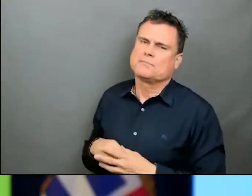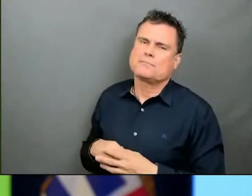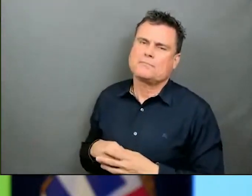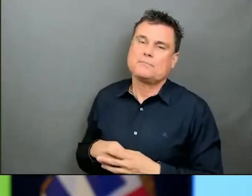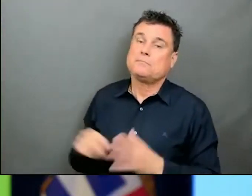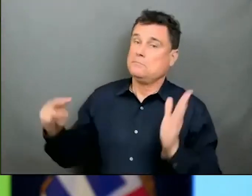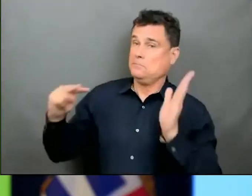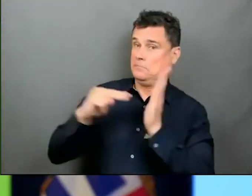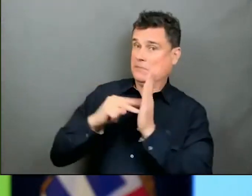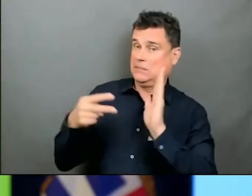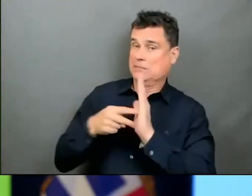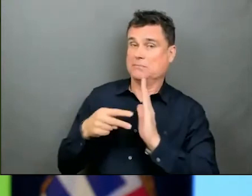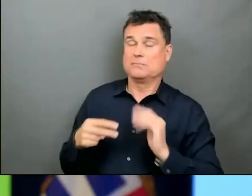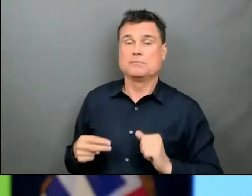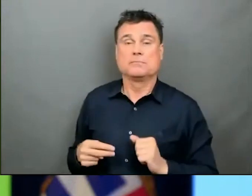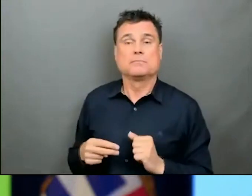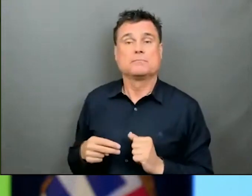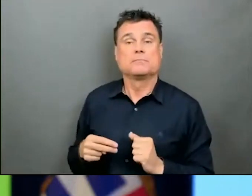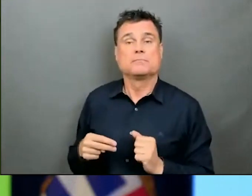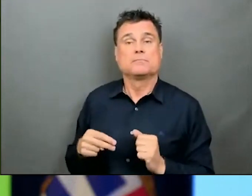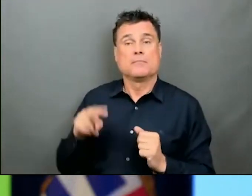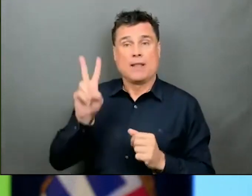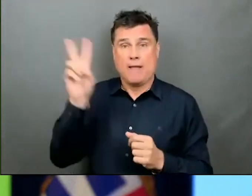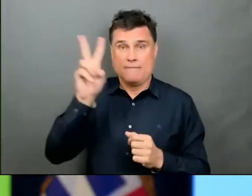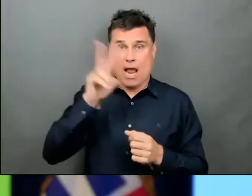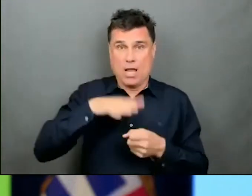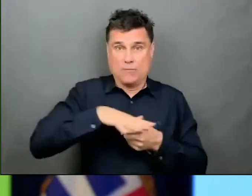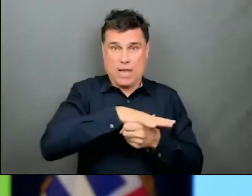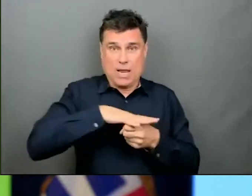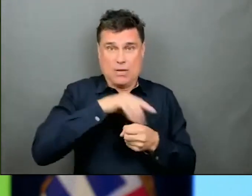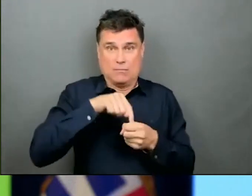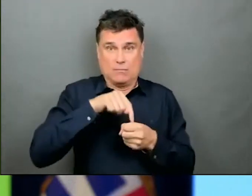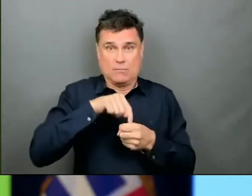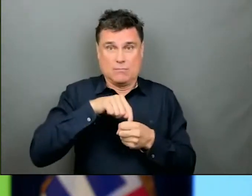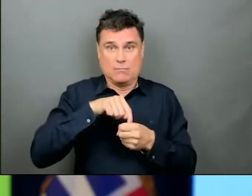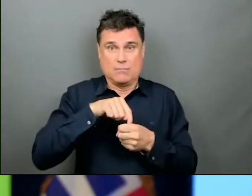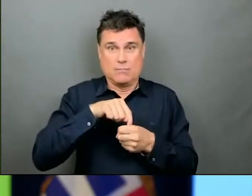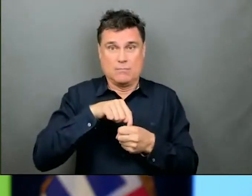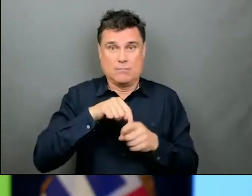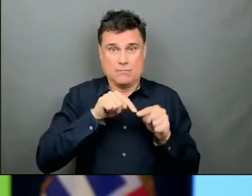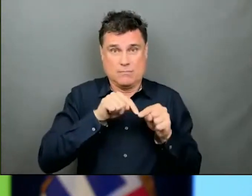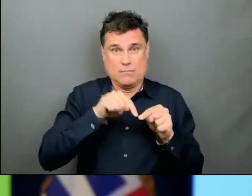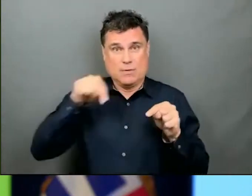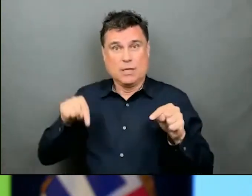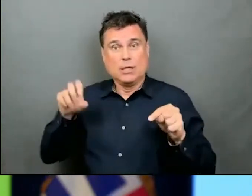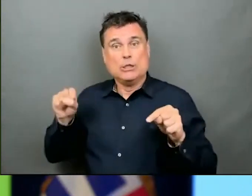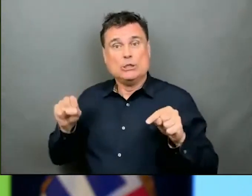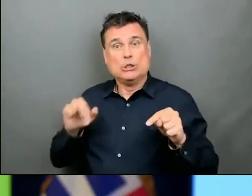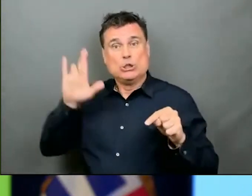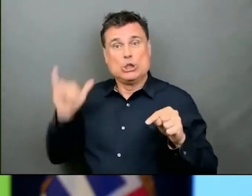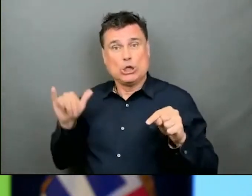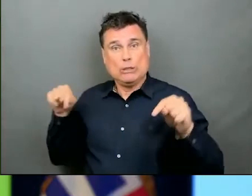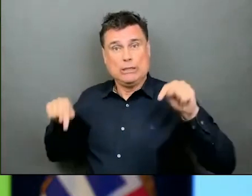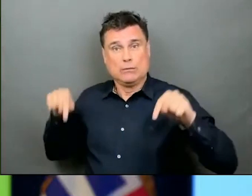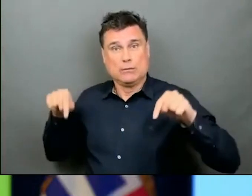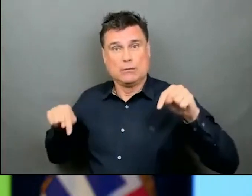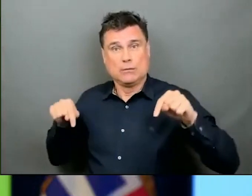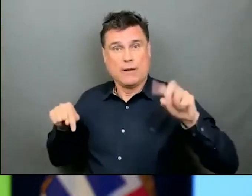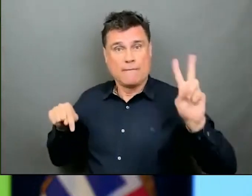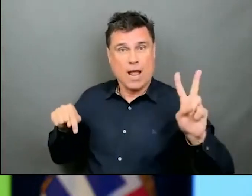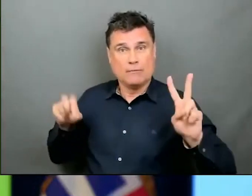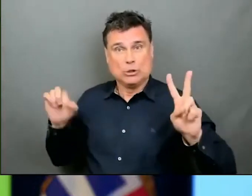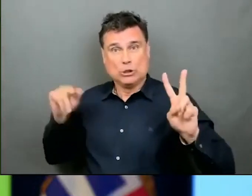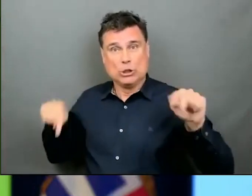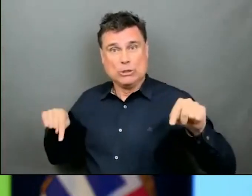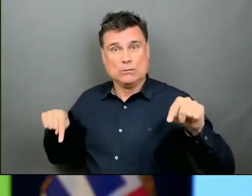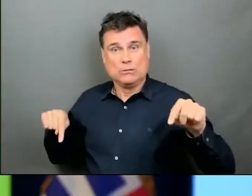within health authorities like Metro Vancouver, the virus going from Surrey to Chilliwack or from Surrey to Vancouver? Like,